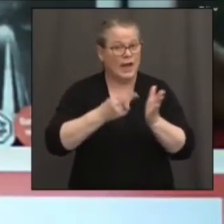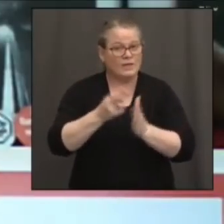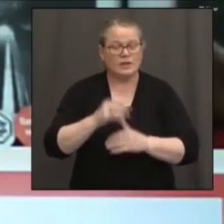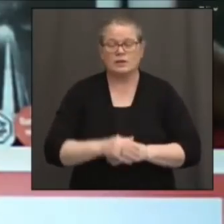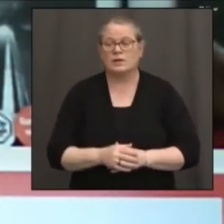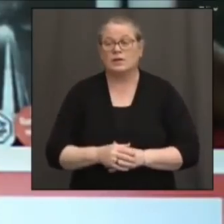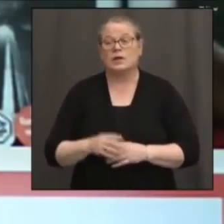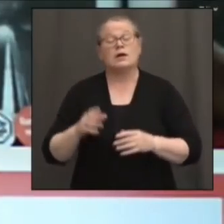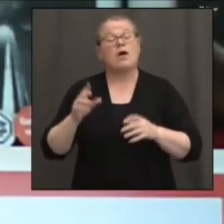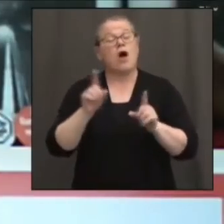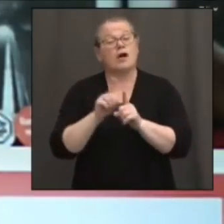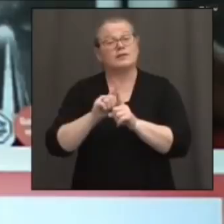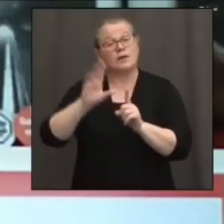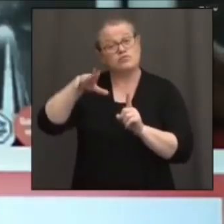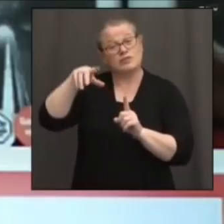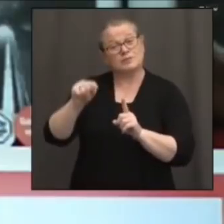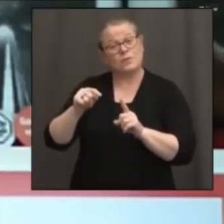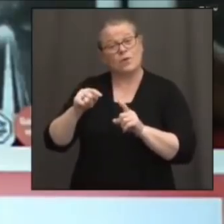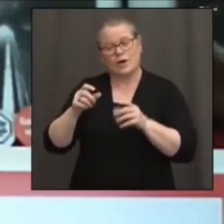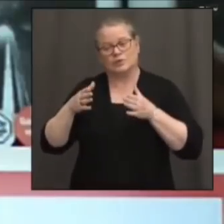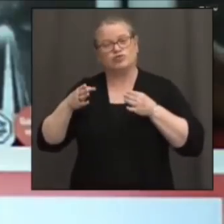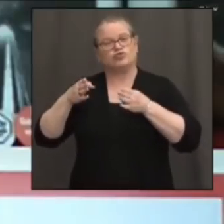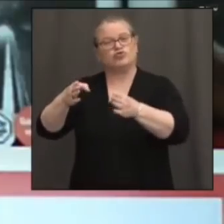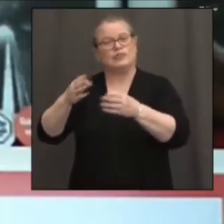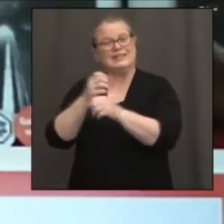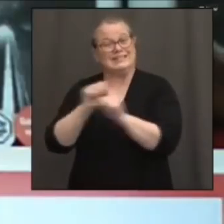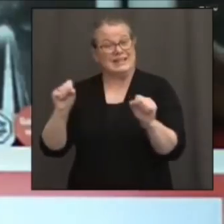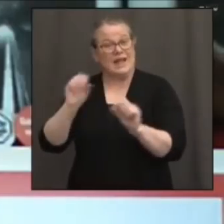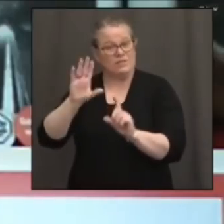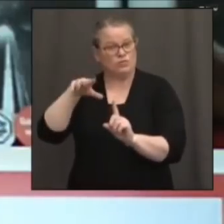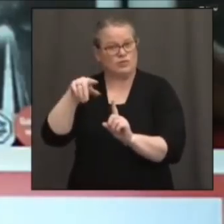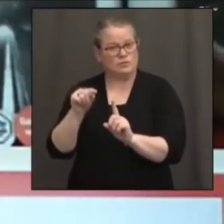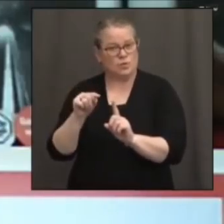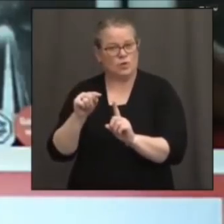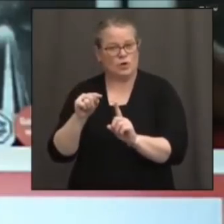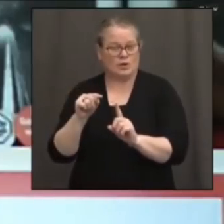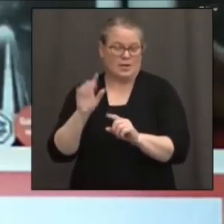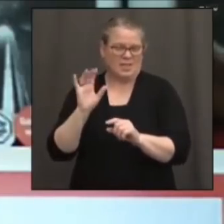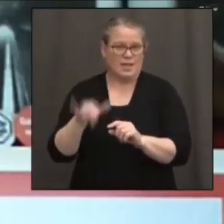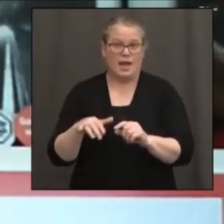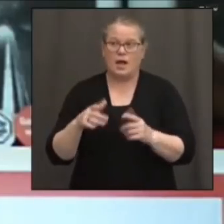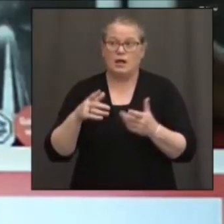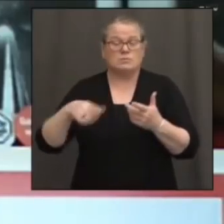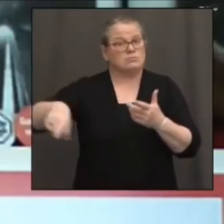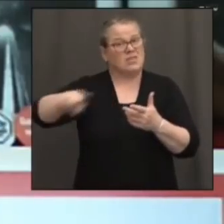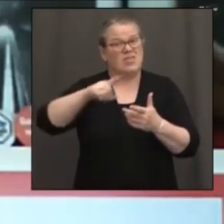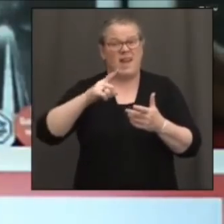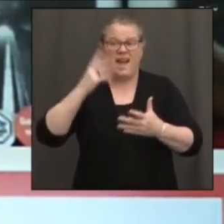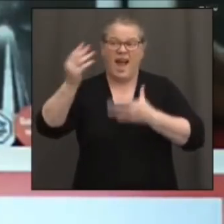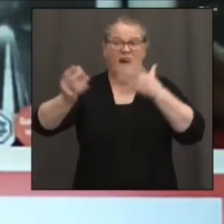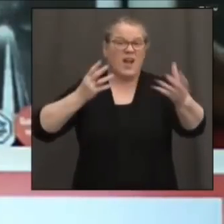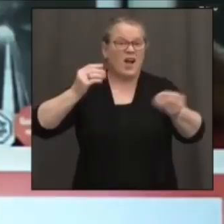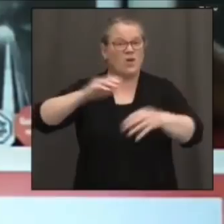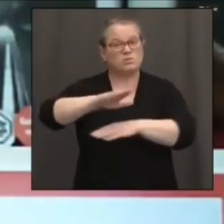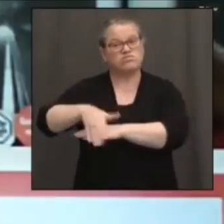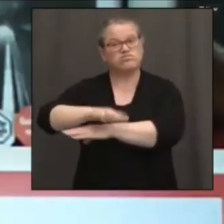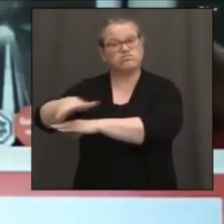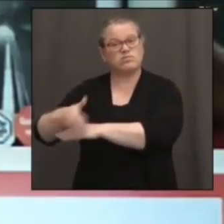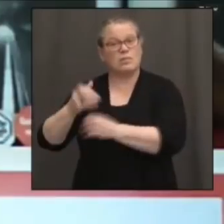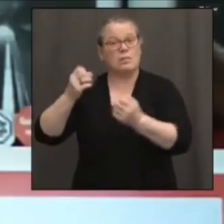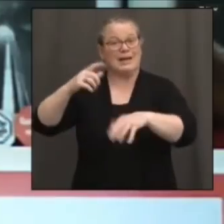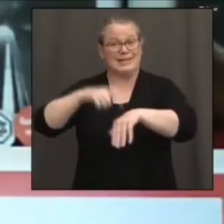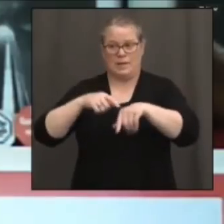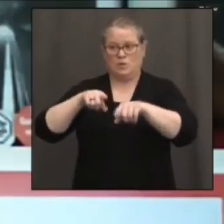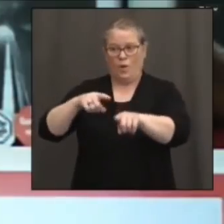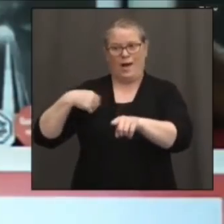amazing job doing the dangerous on-the-ground work many times while we sleep. Programs like these need to be better